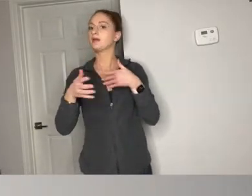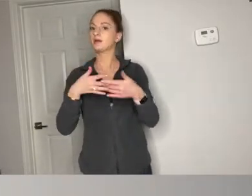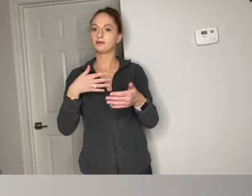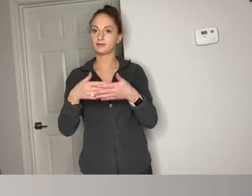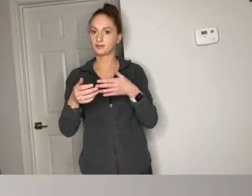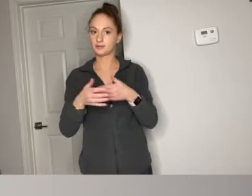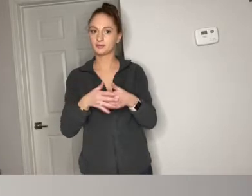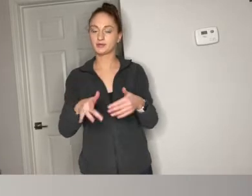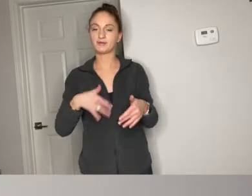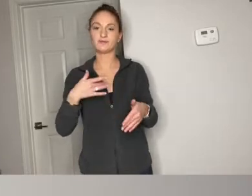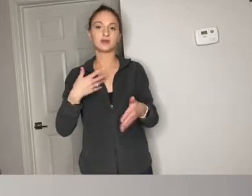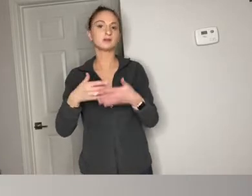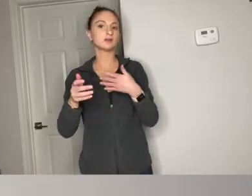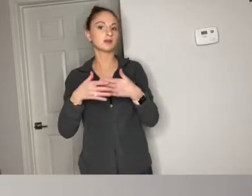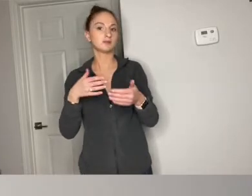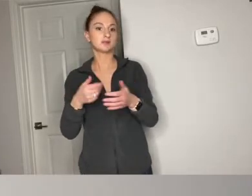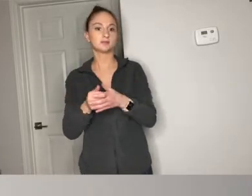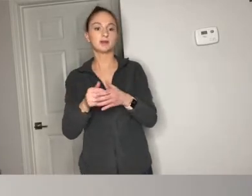Breathe here.